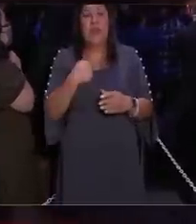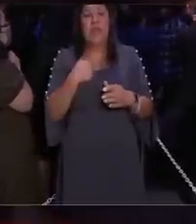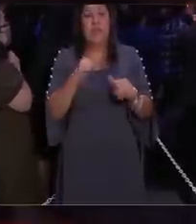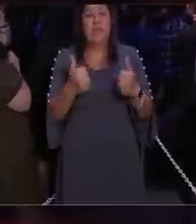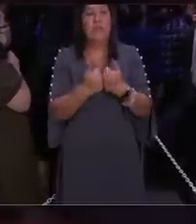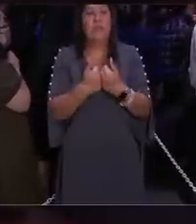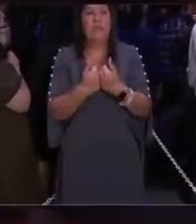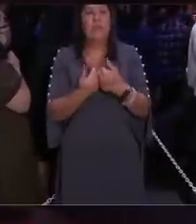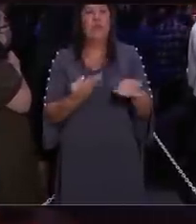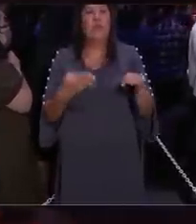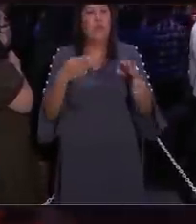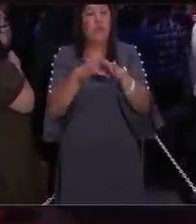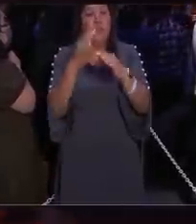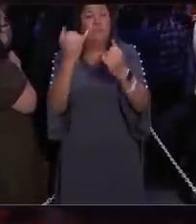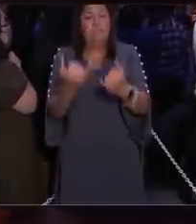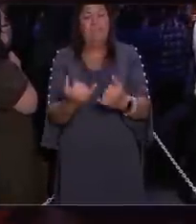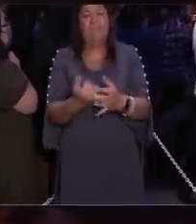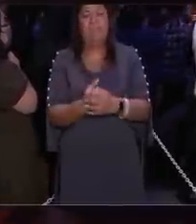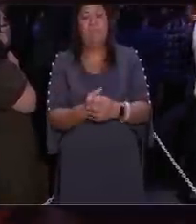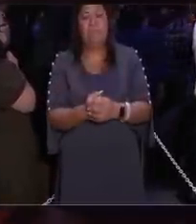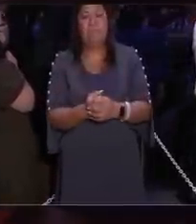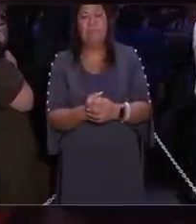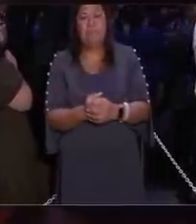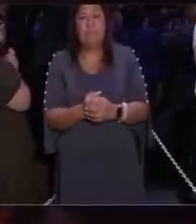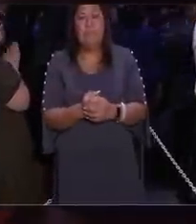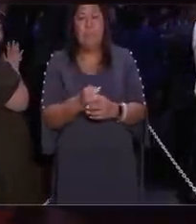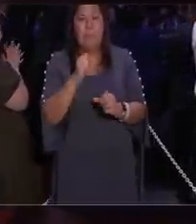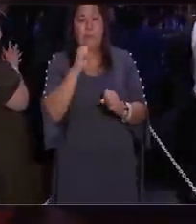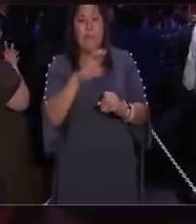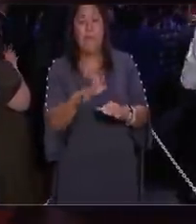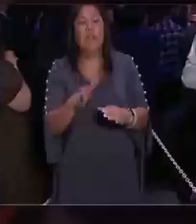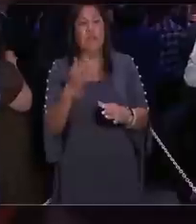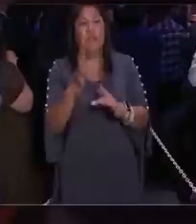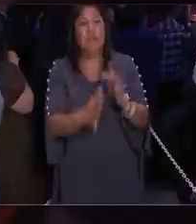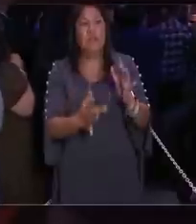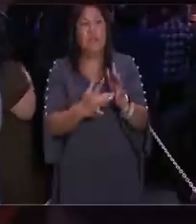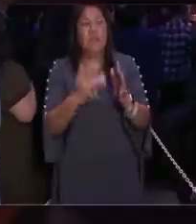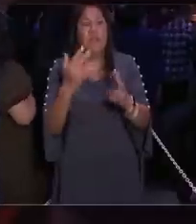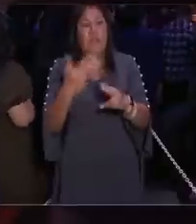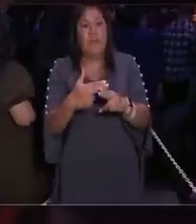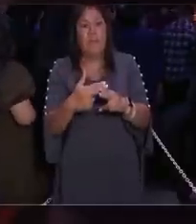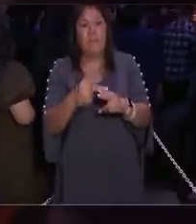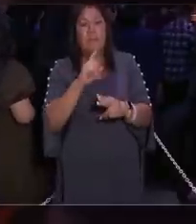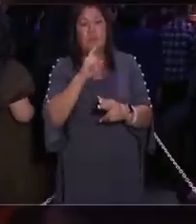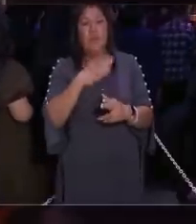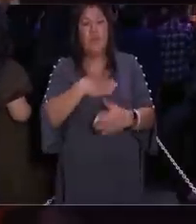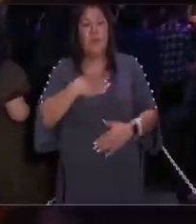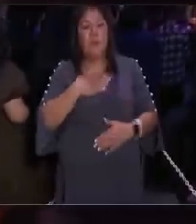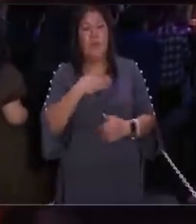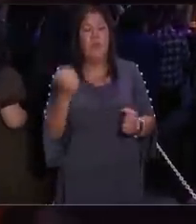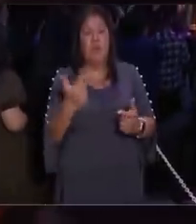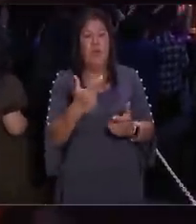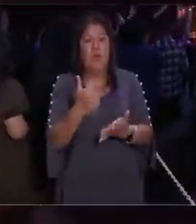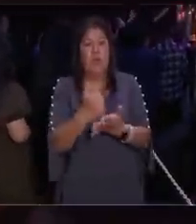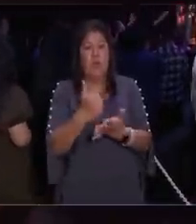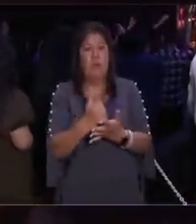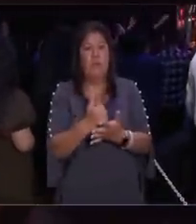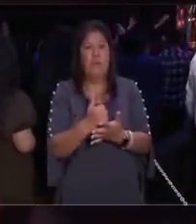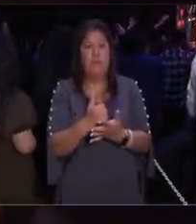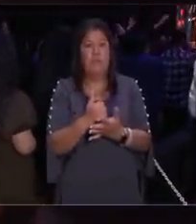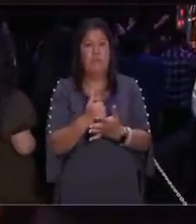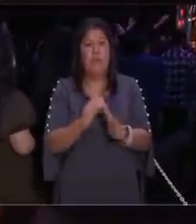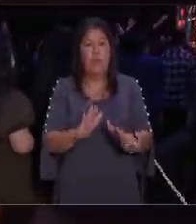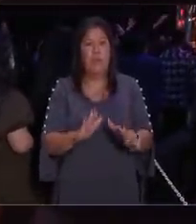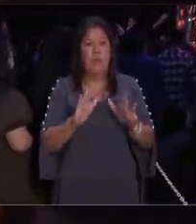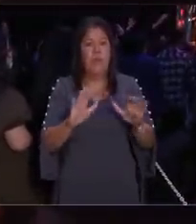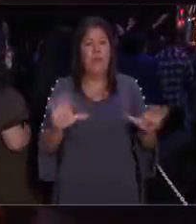of bringing this to a close today. But we bless you in Jesus' name. I appreciate all of those who have helped put together this